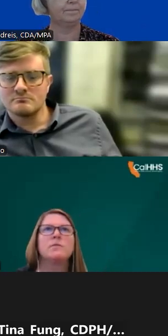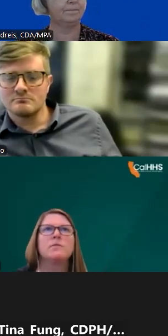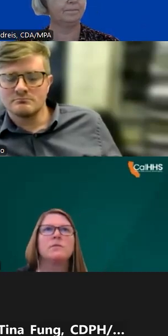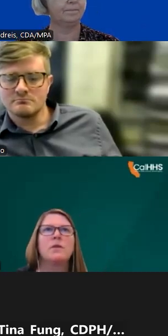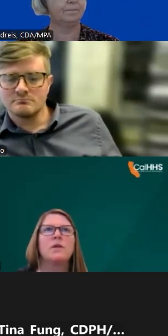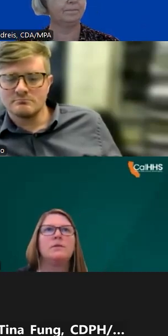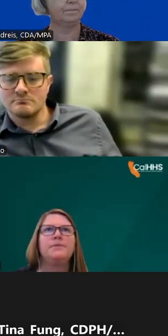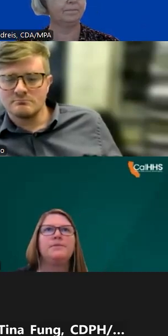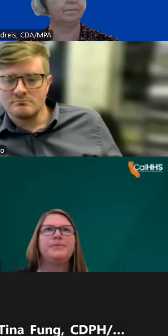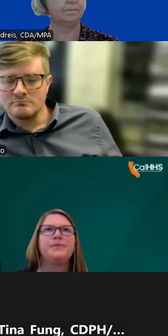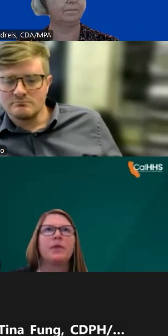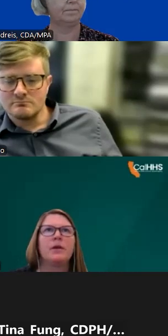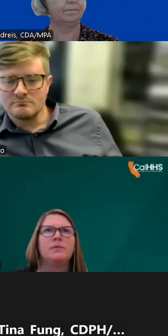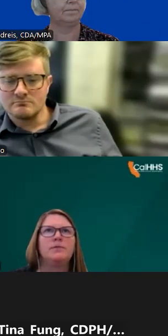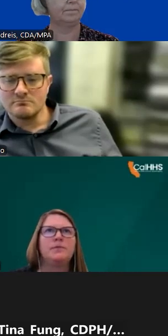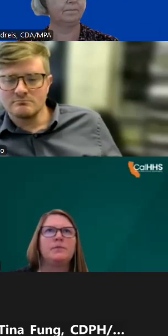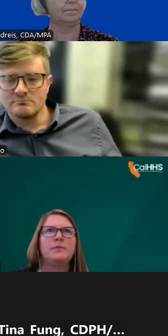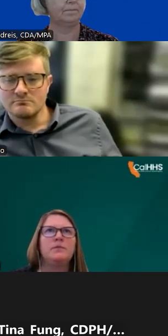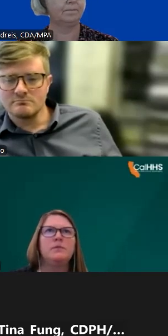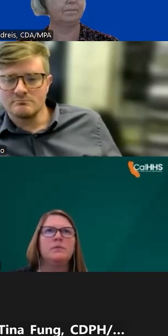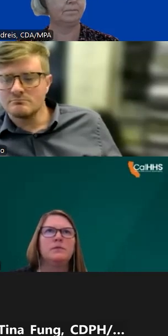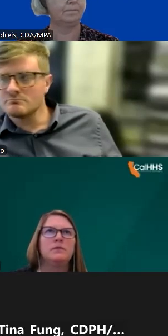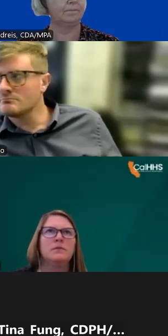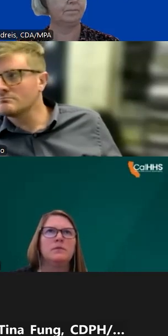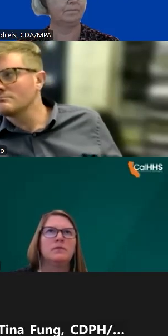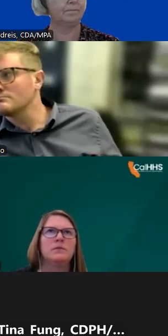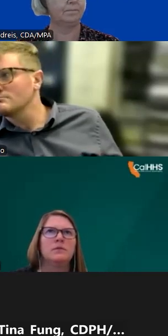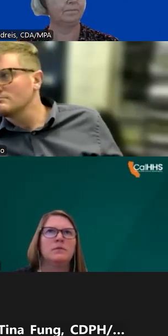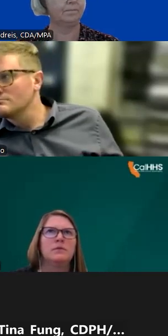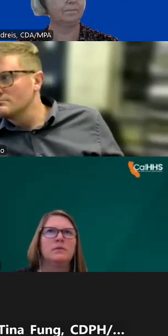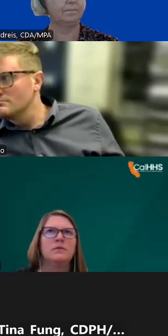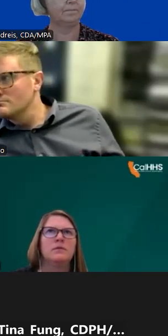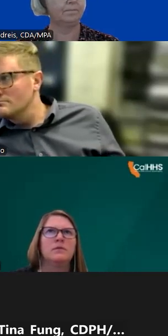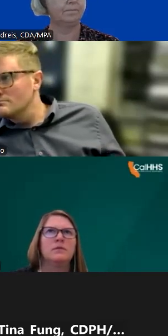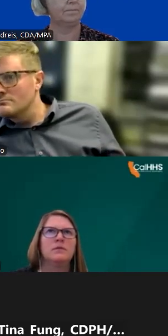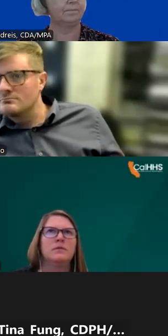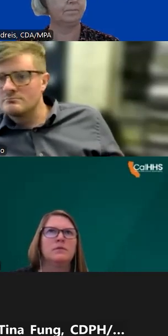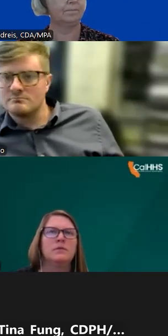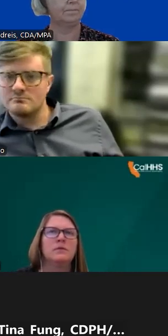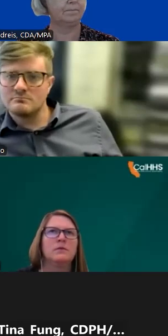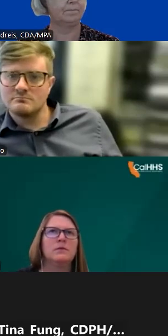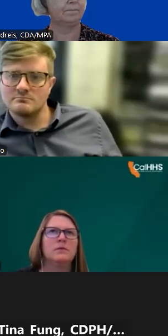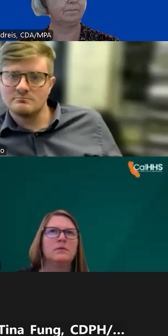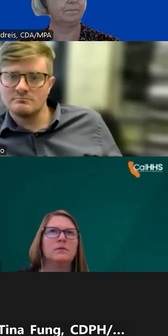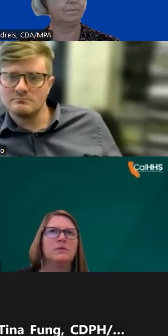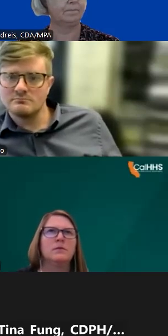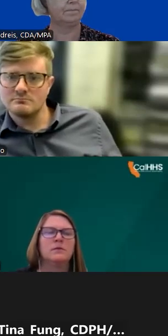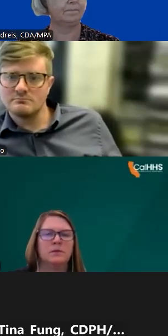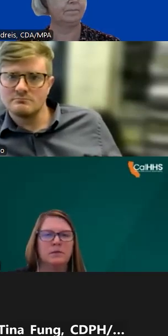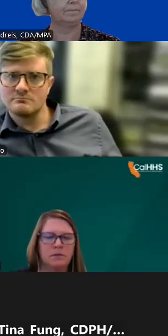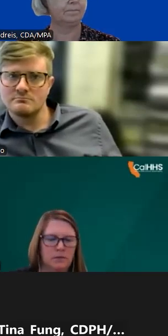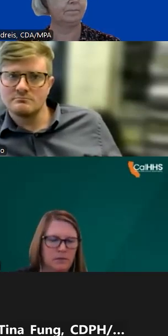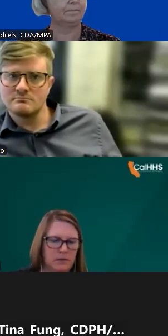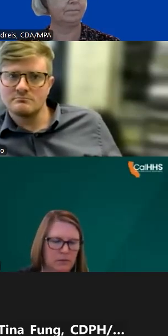And it really, it makes sense for us to speak to this in California. And then, Barbara, I'm just